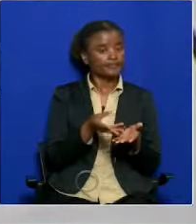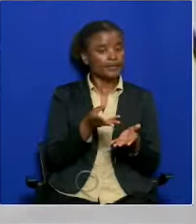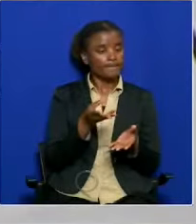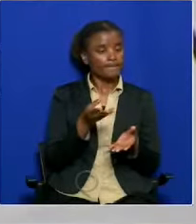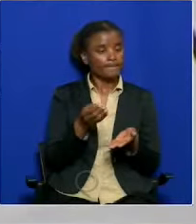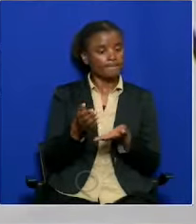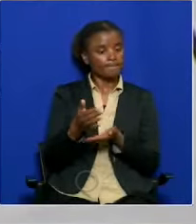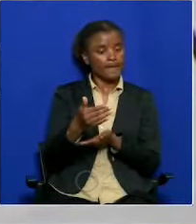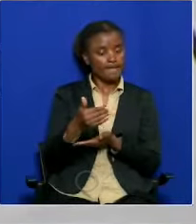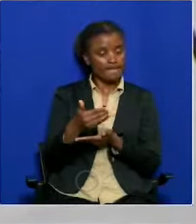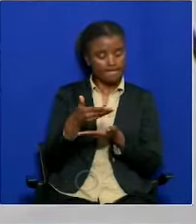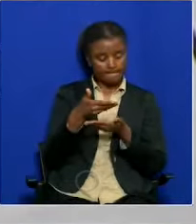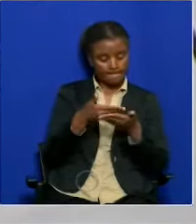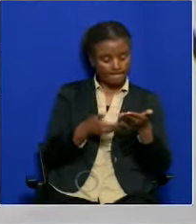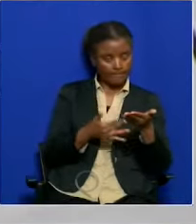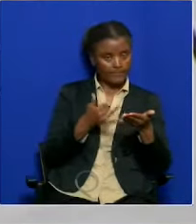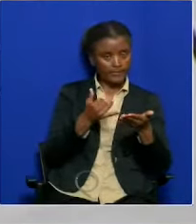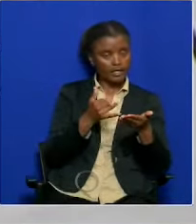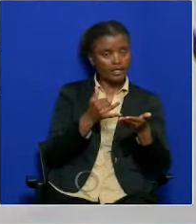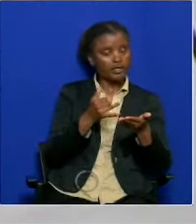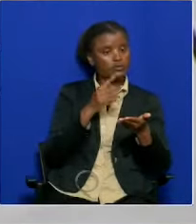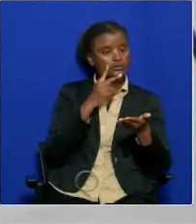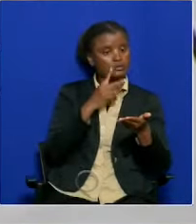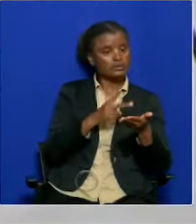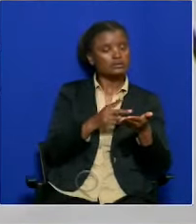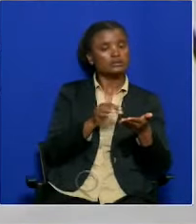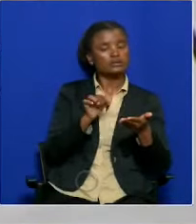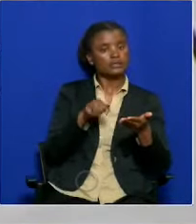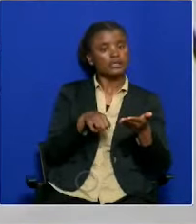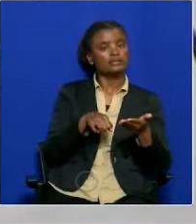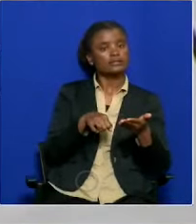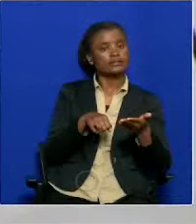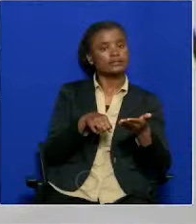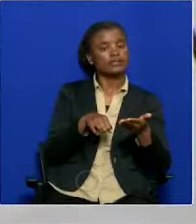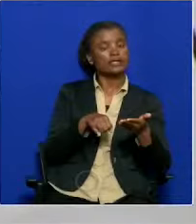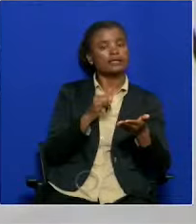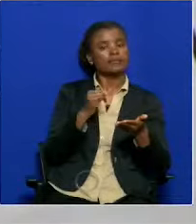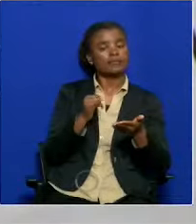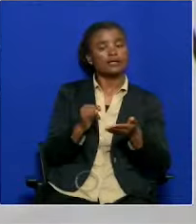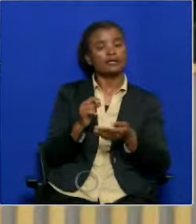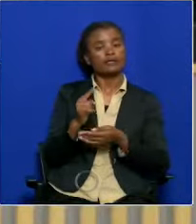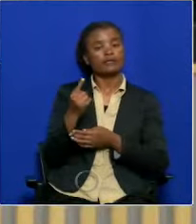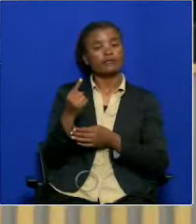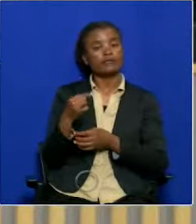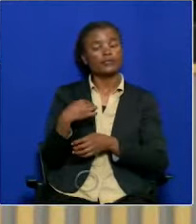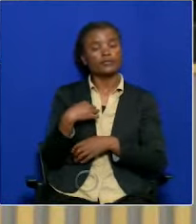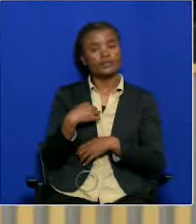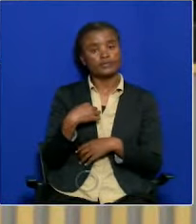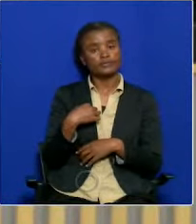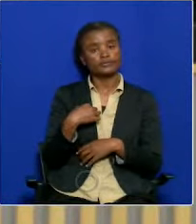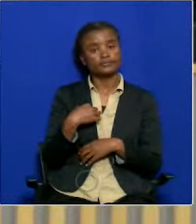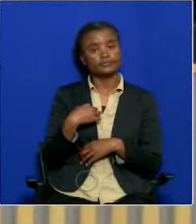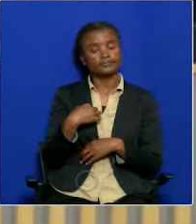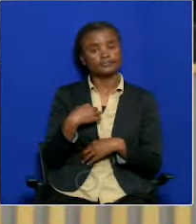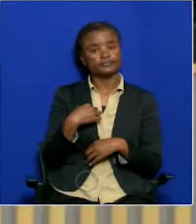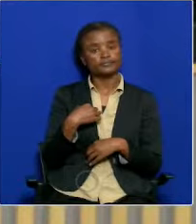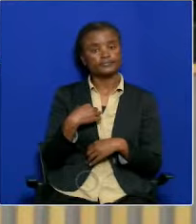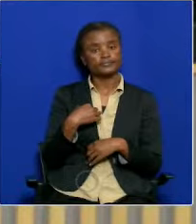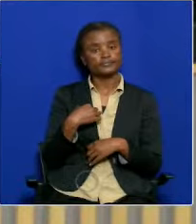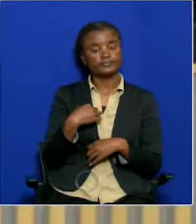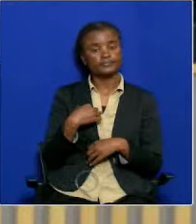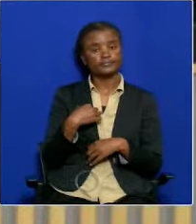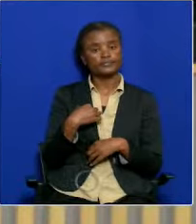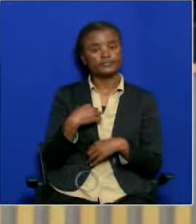yes, it will look very bad on me and whatever I've done. And if ever it was like,